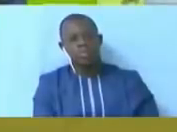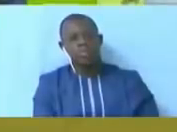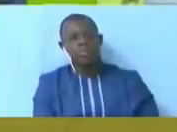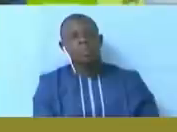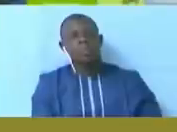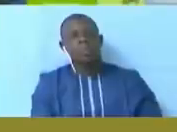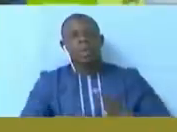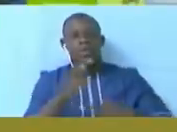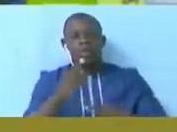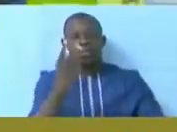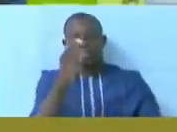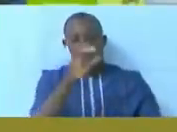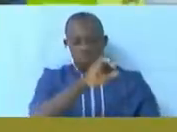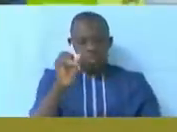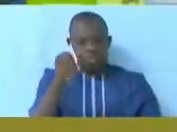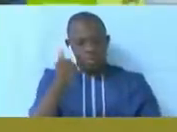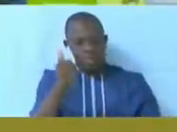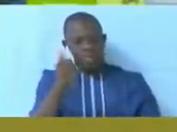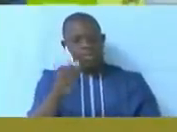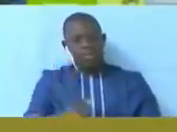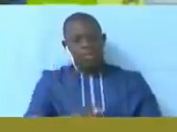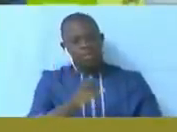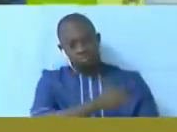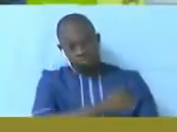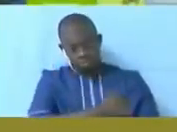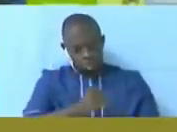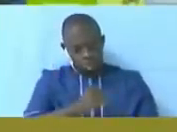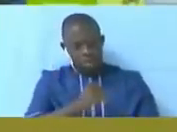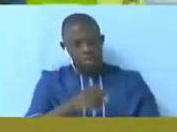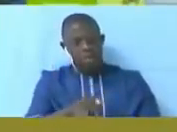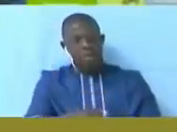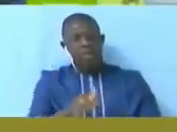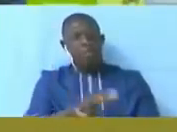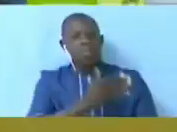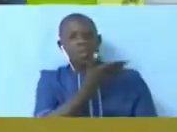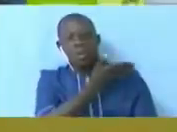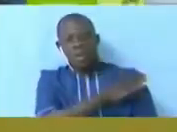in 2006, coup d'etat by Ringo Botala.